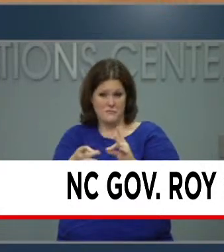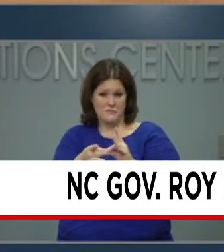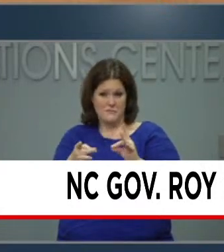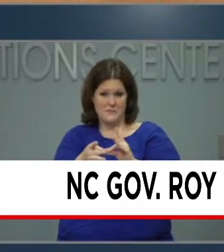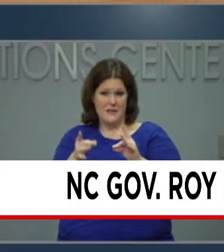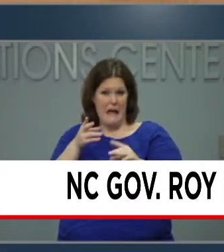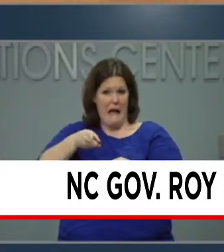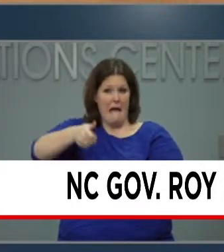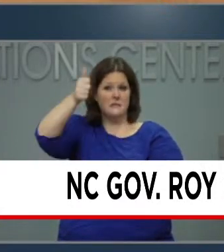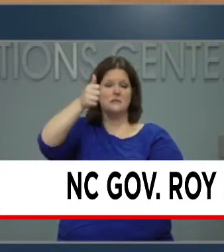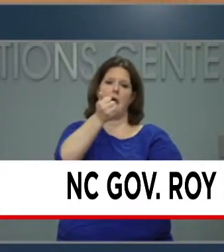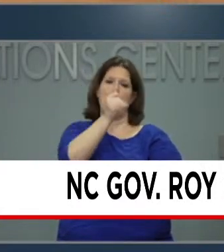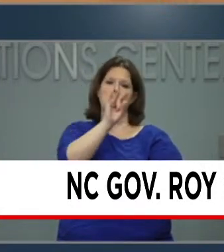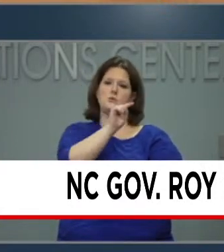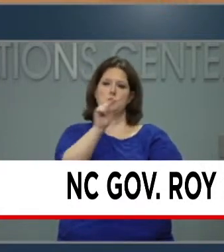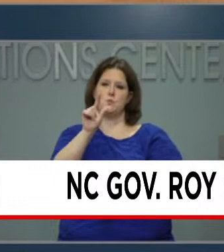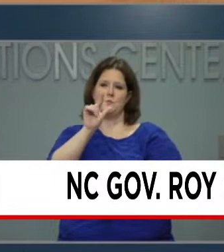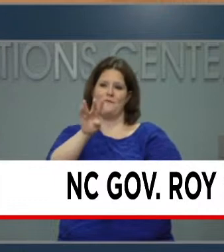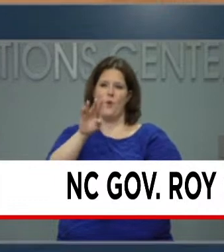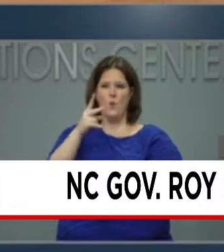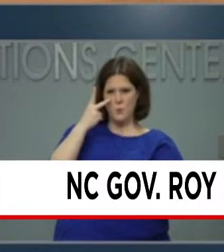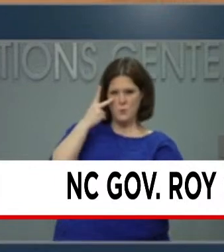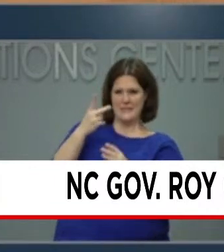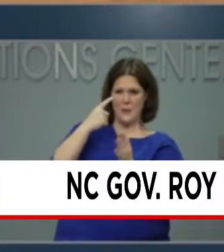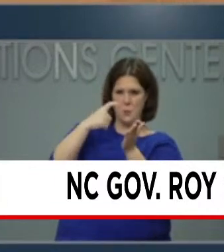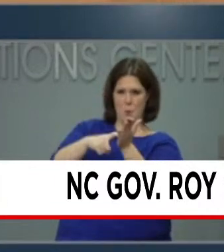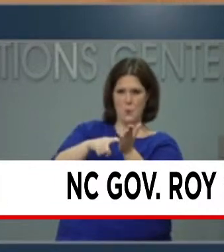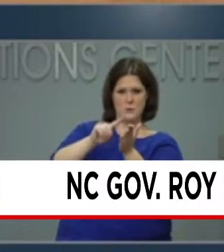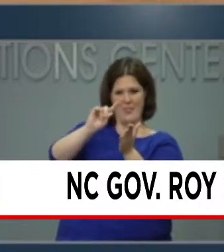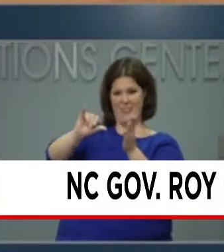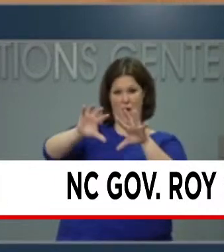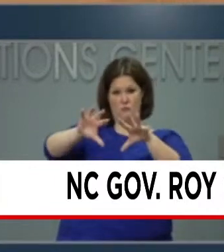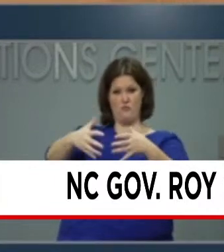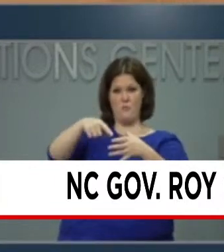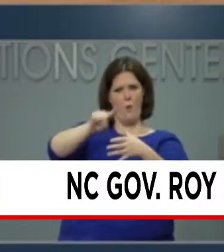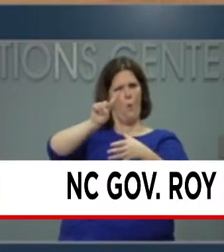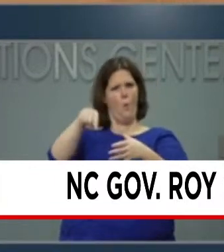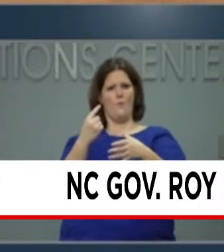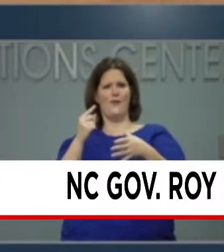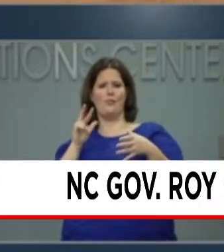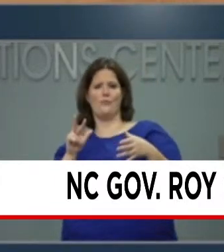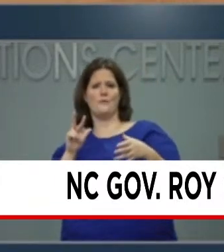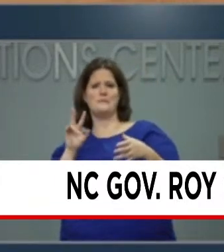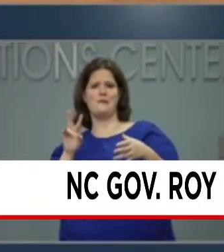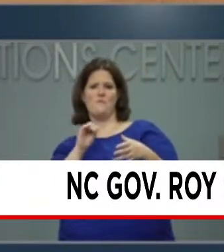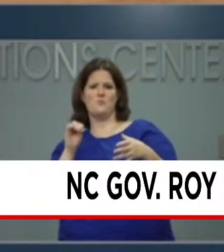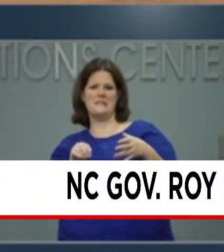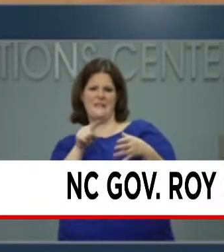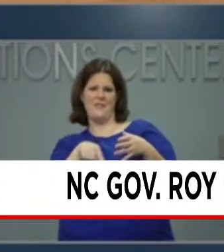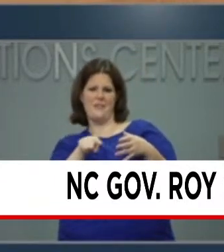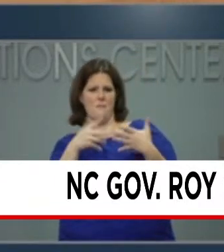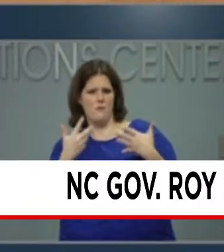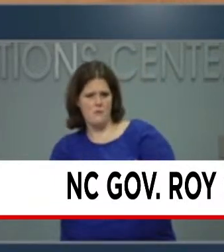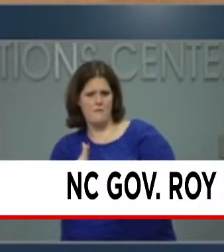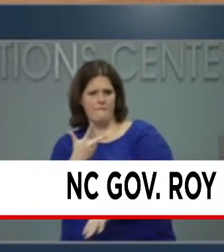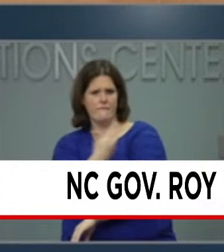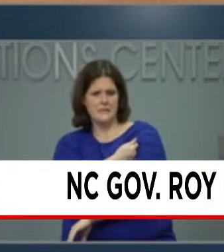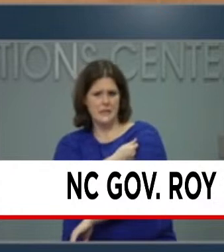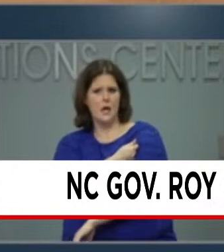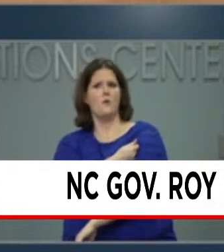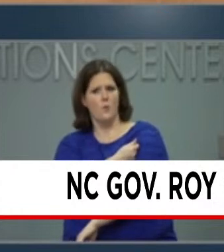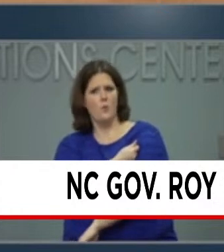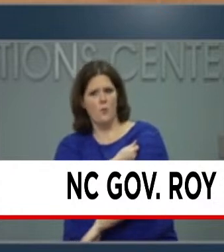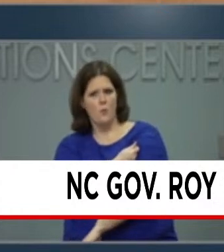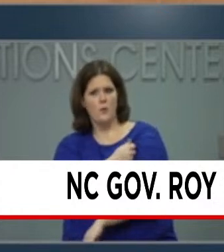to 24, and as you can see that only 37% of that age group are fully vaccinated. I also noted that we also saw